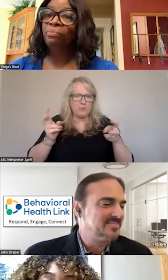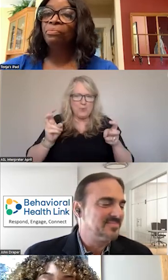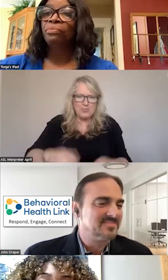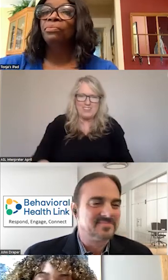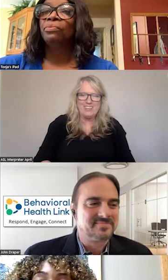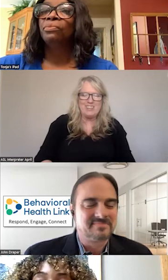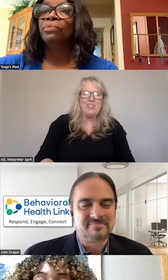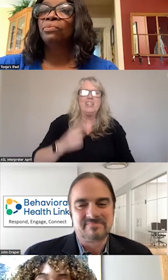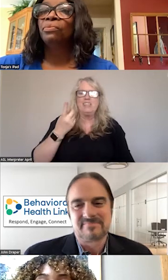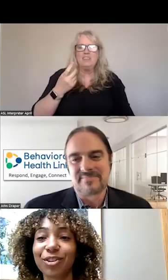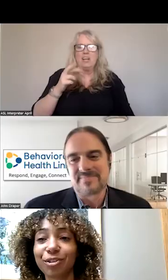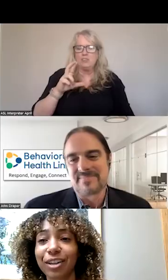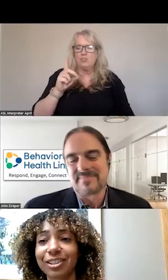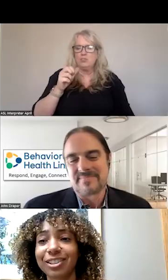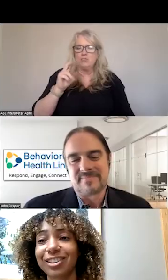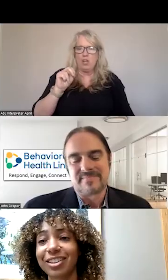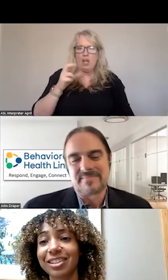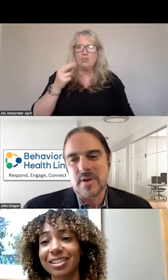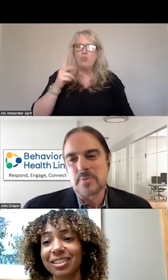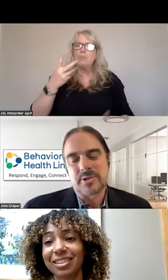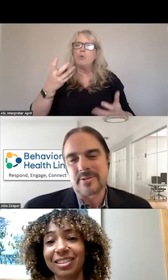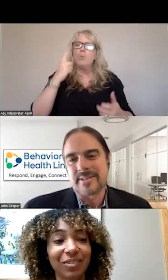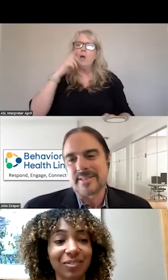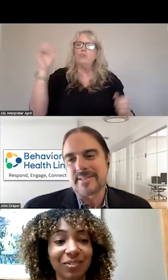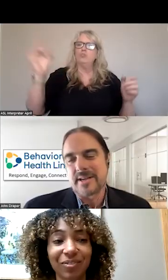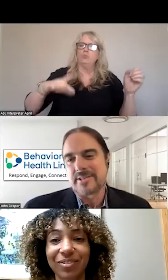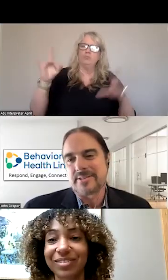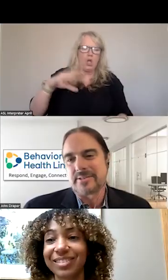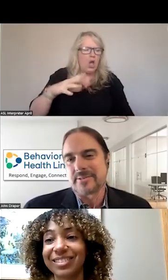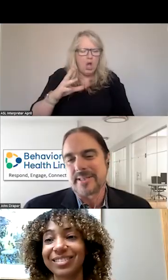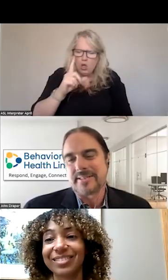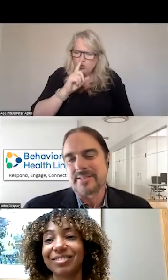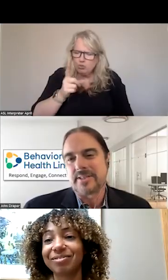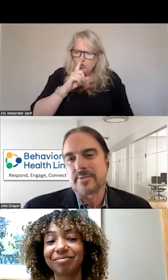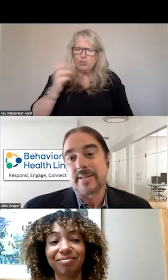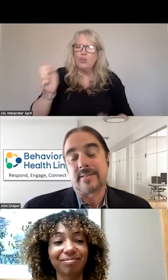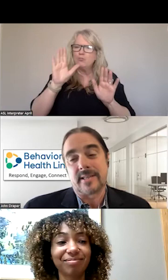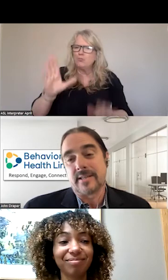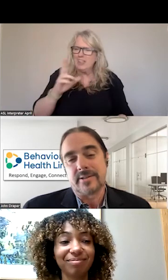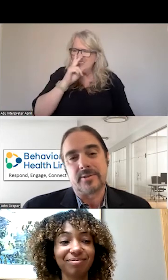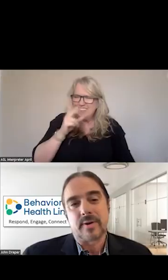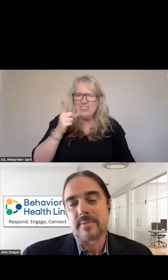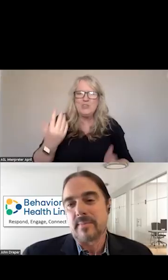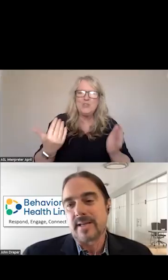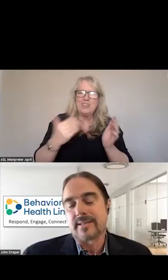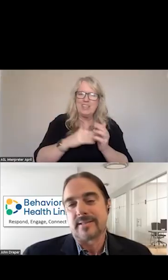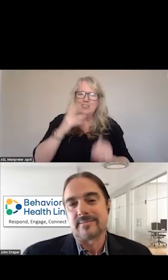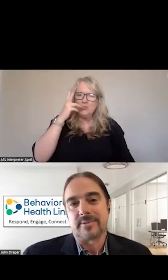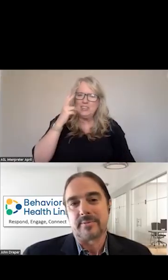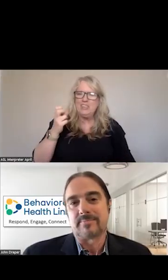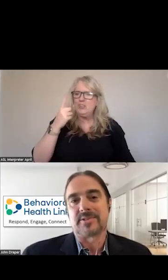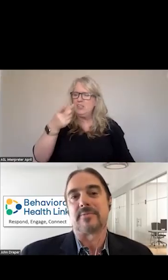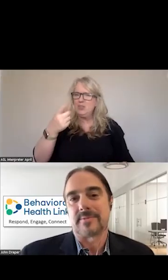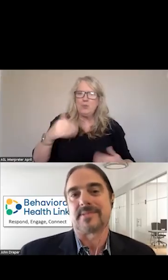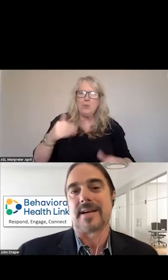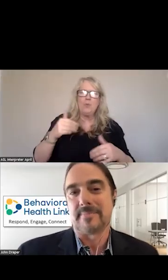Dr. Don Draper, can I ask for your reflections on this? Oh, sure. And Tanja, it's great to see you. And again, here you dropped the mic. There